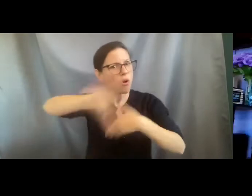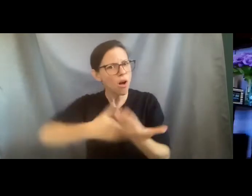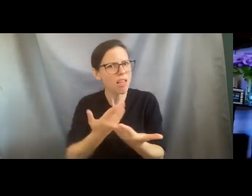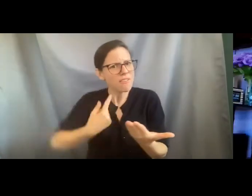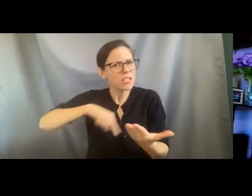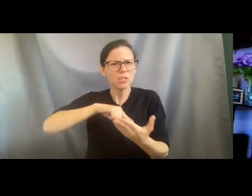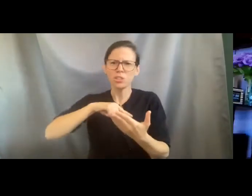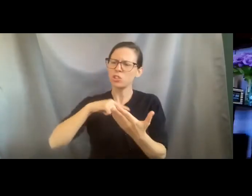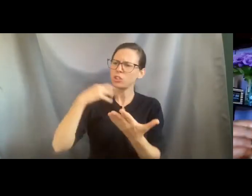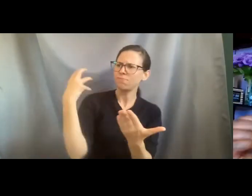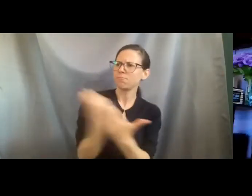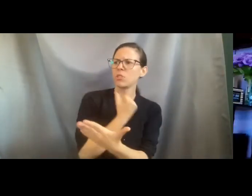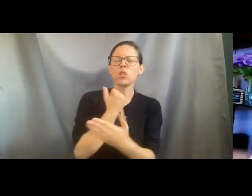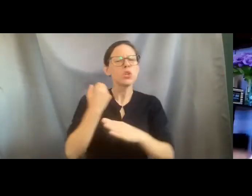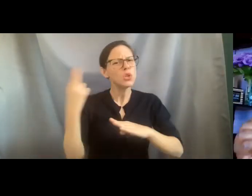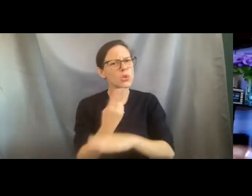use